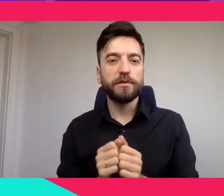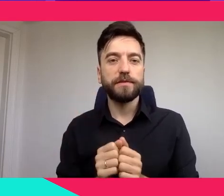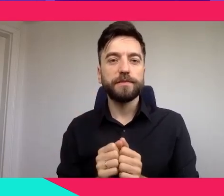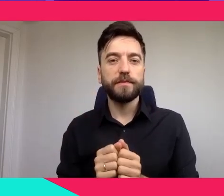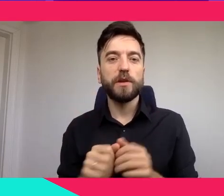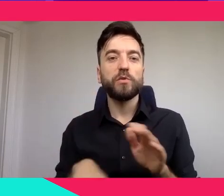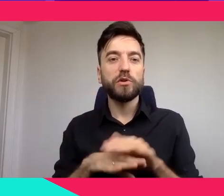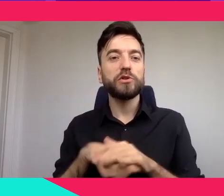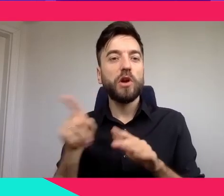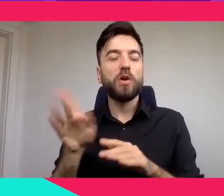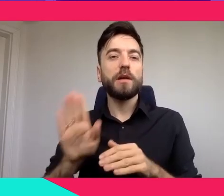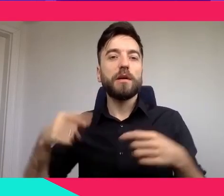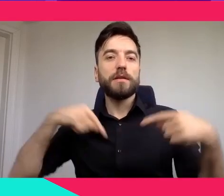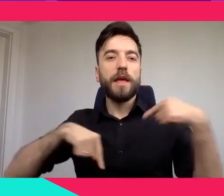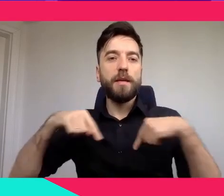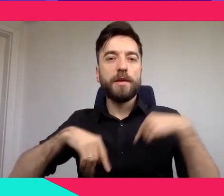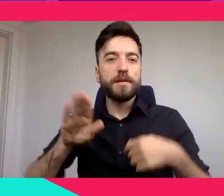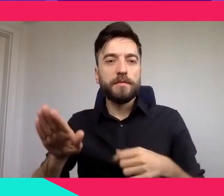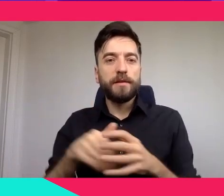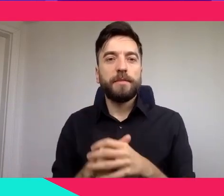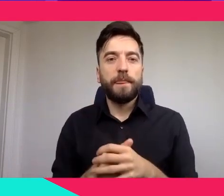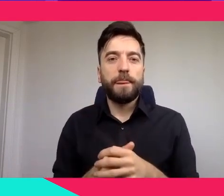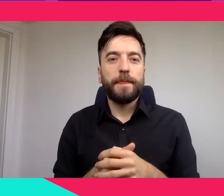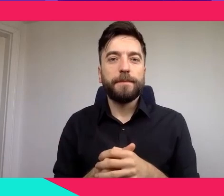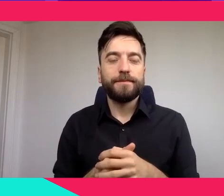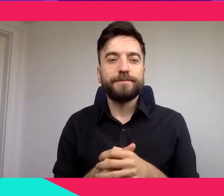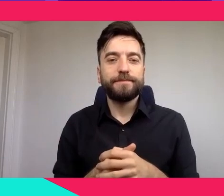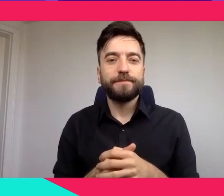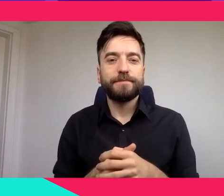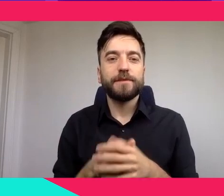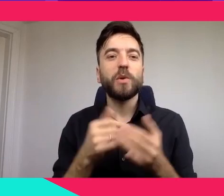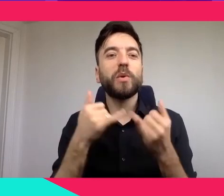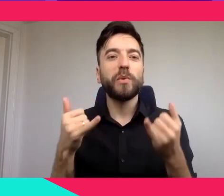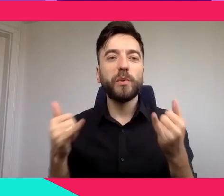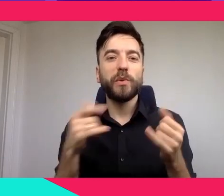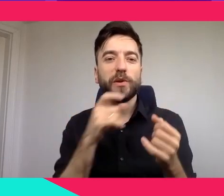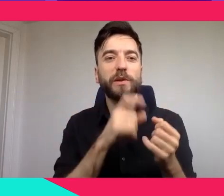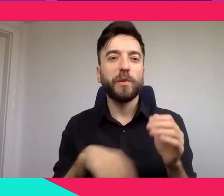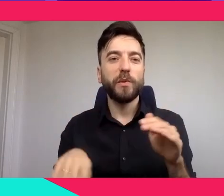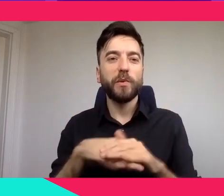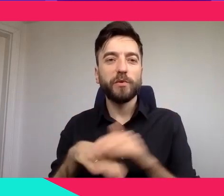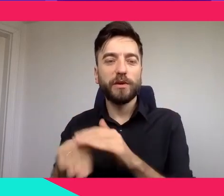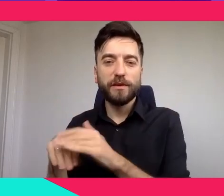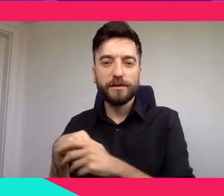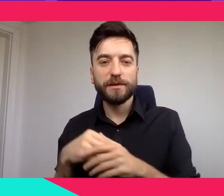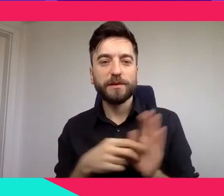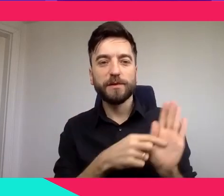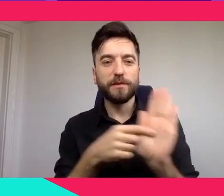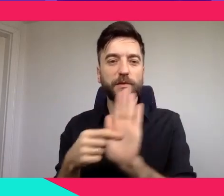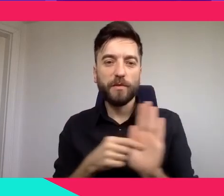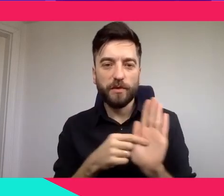Here's some other participants showing their collages. They're really imaginative and